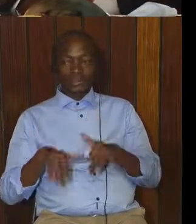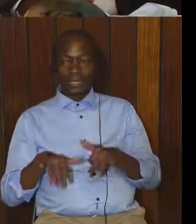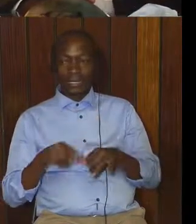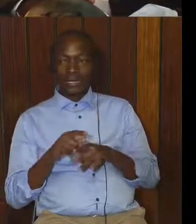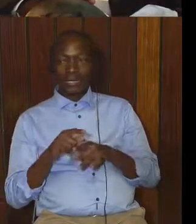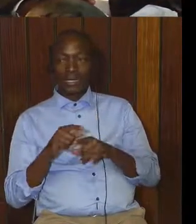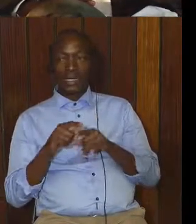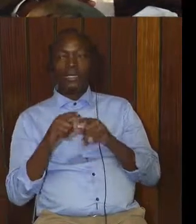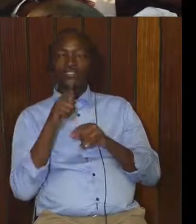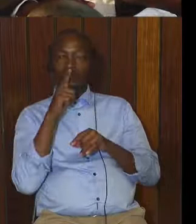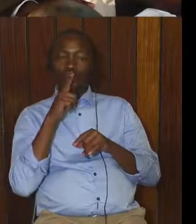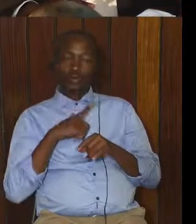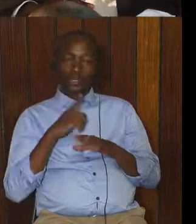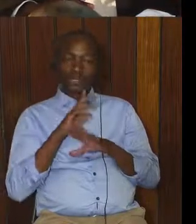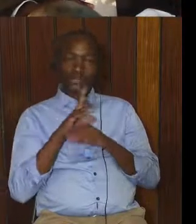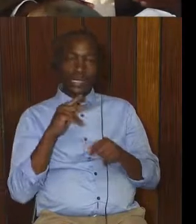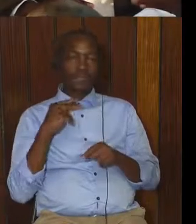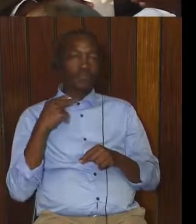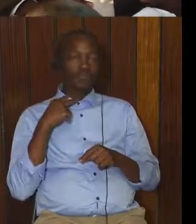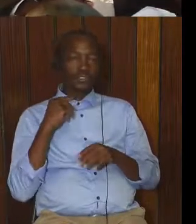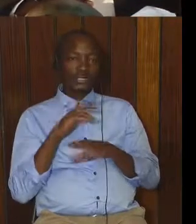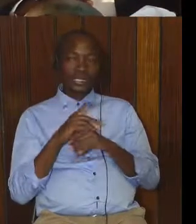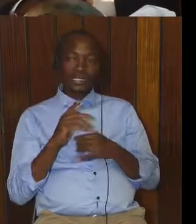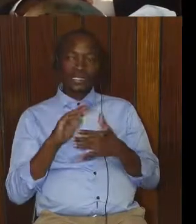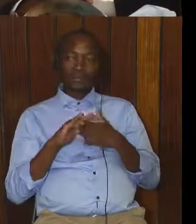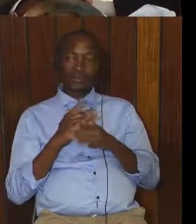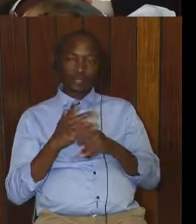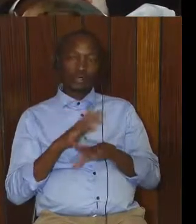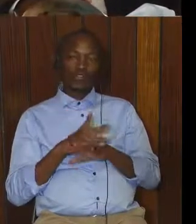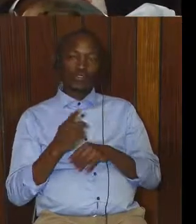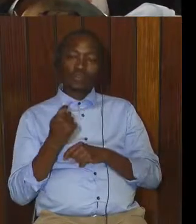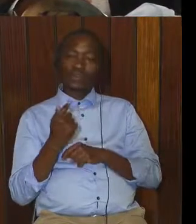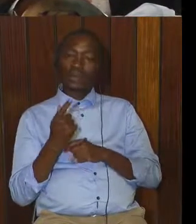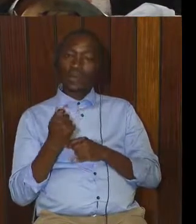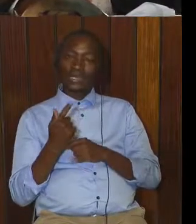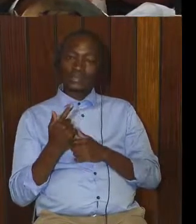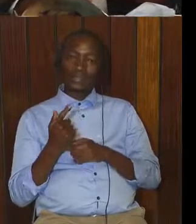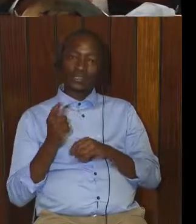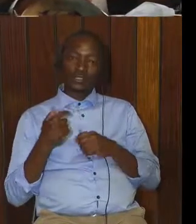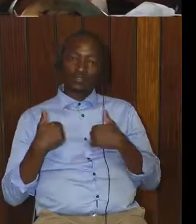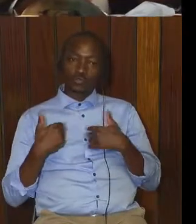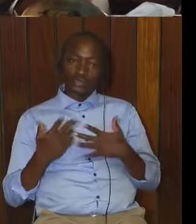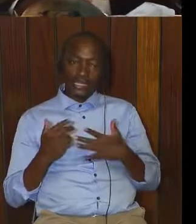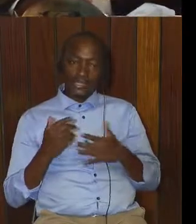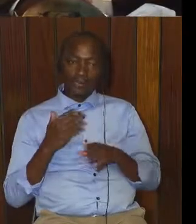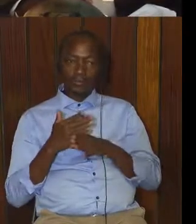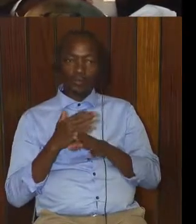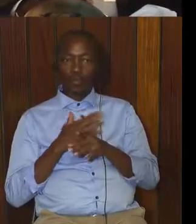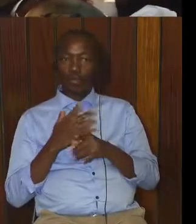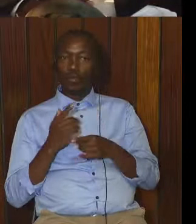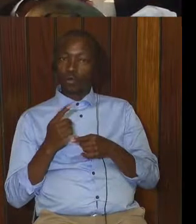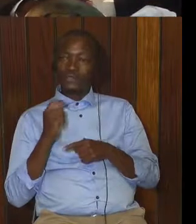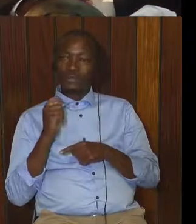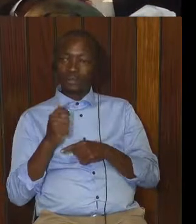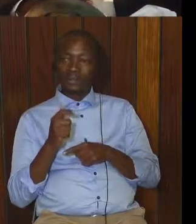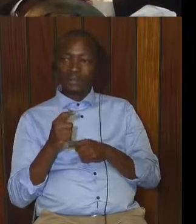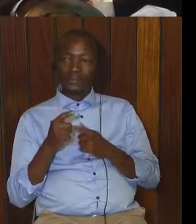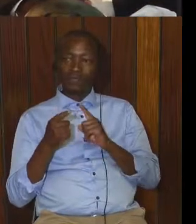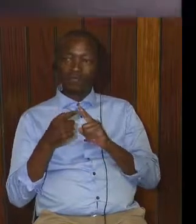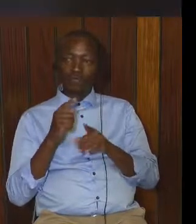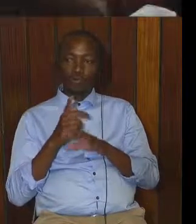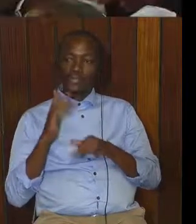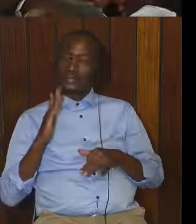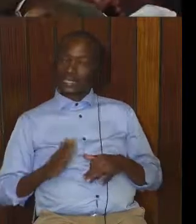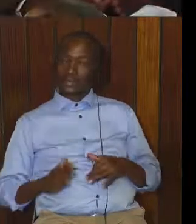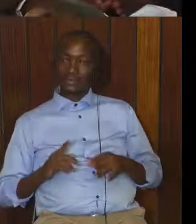us that unfortunately because of the cash flow, he cannot start unless the payment has been issued from his